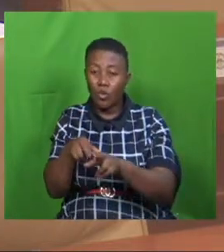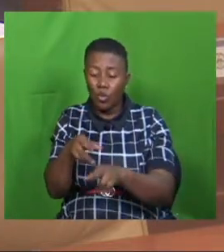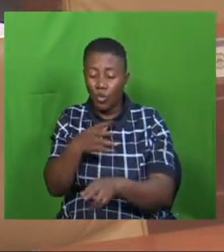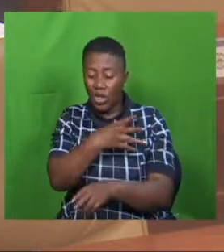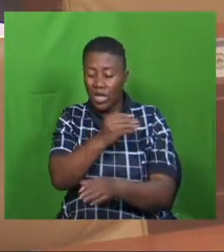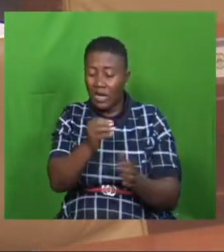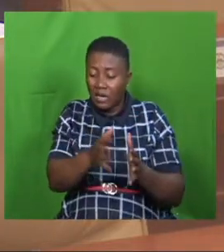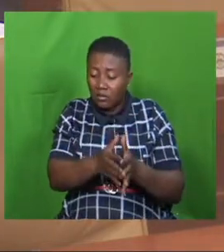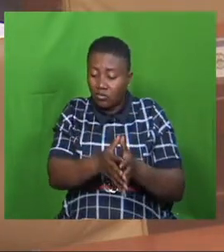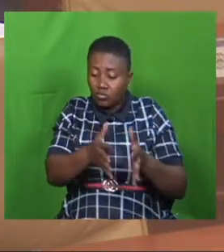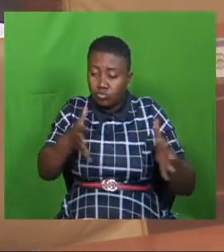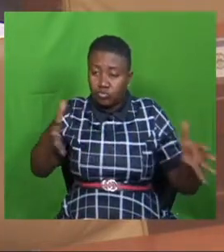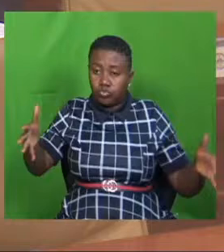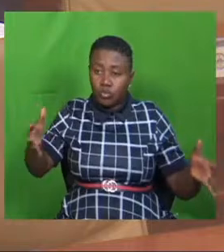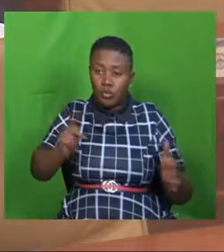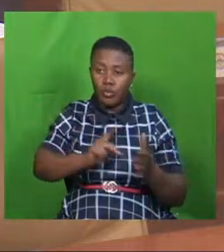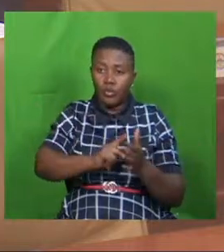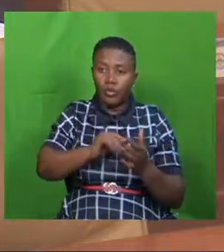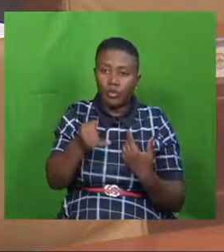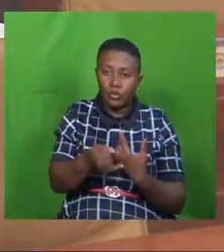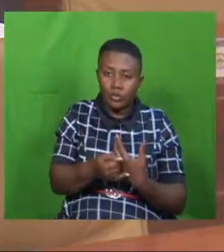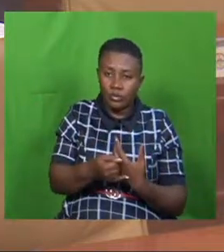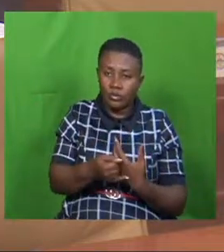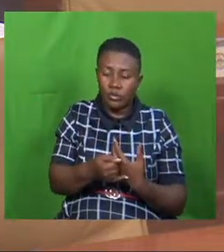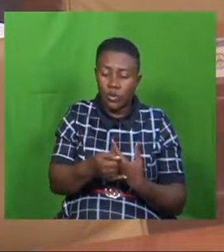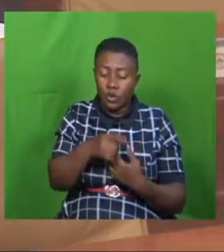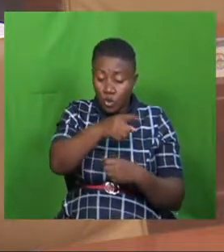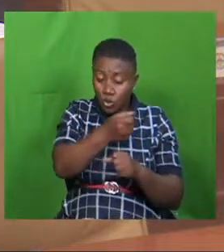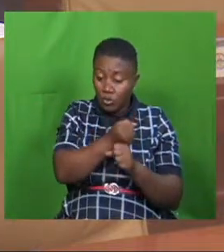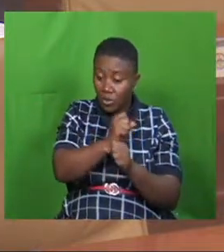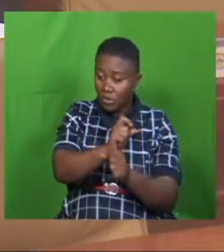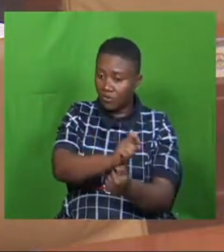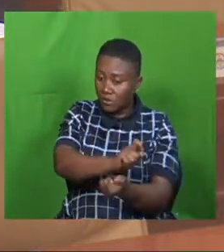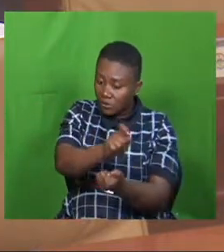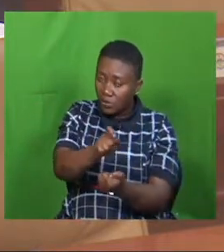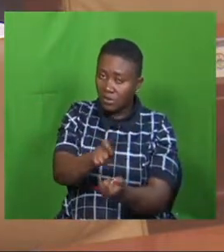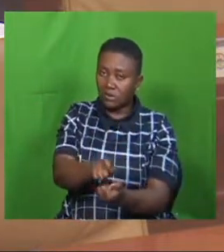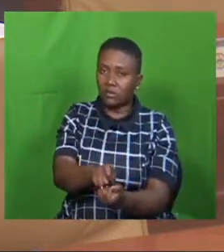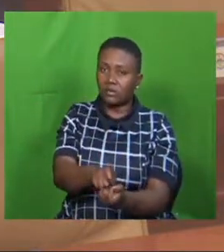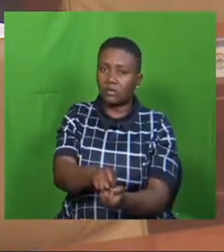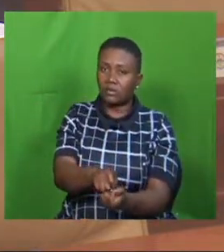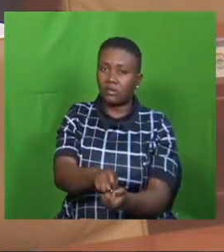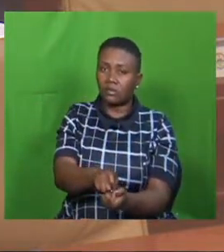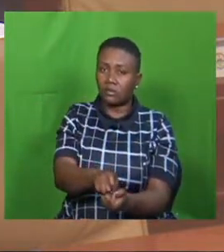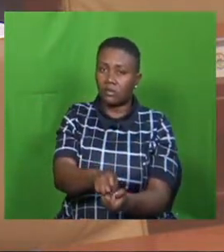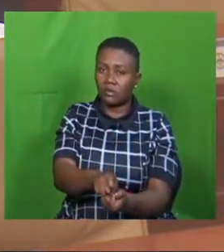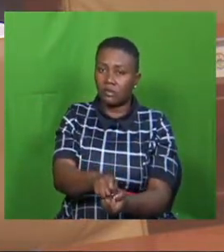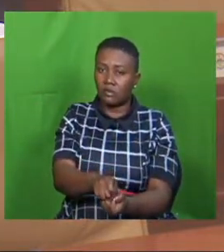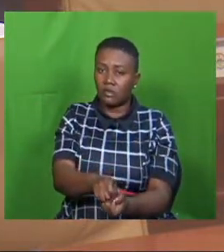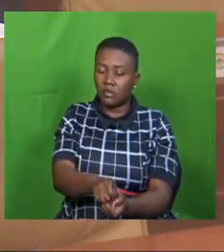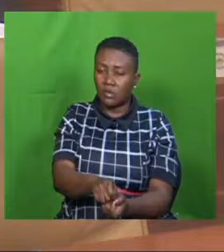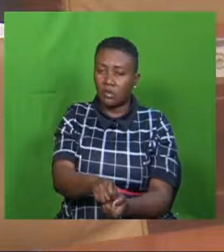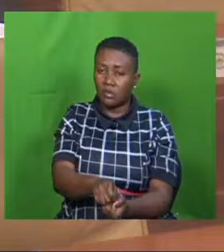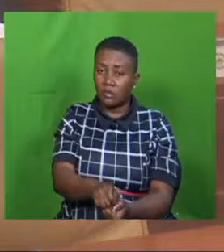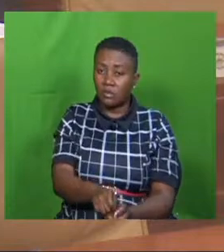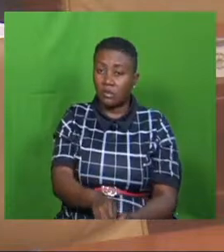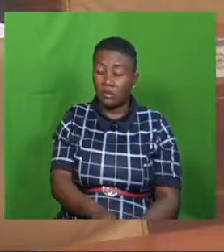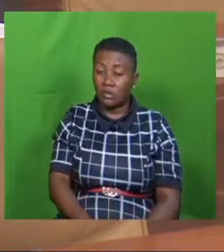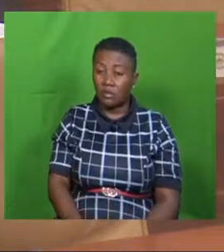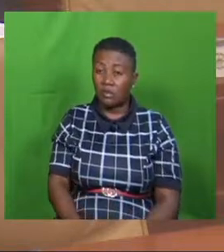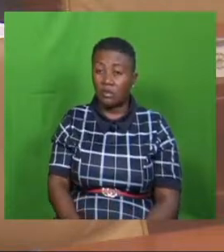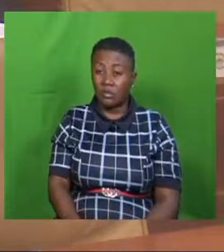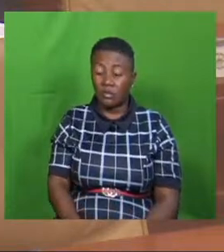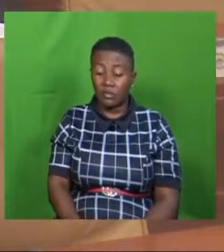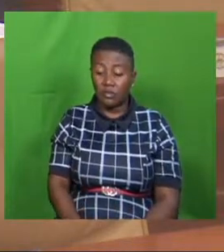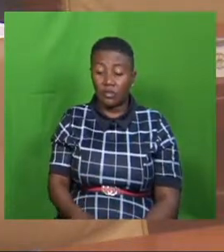extension project. Mr. Speaker, this is specific. Some of us, all of us have done some level of project work. To even quote